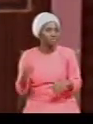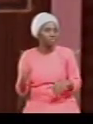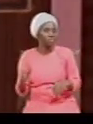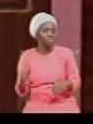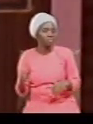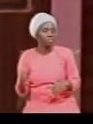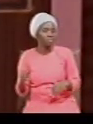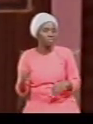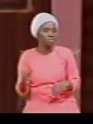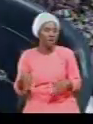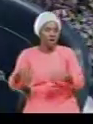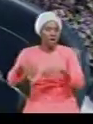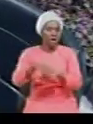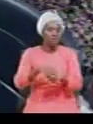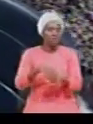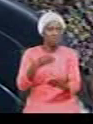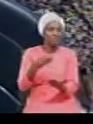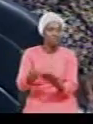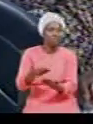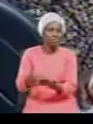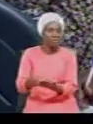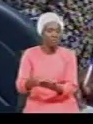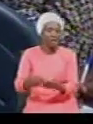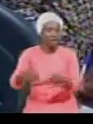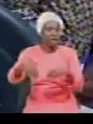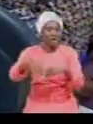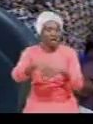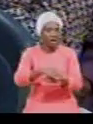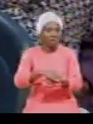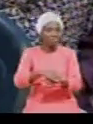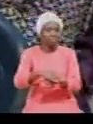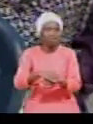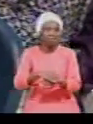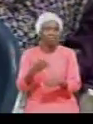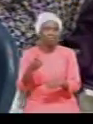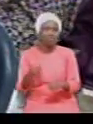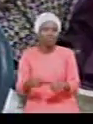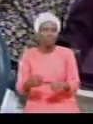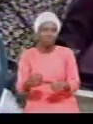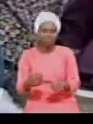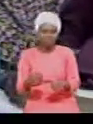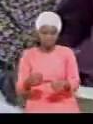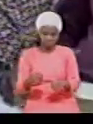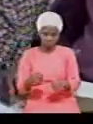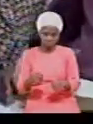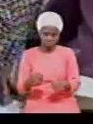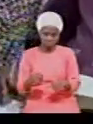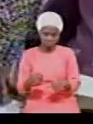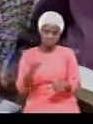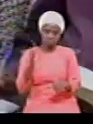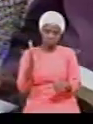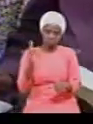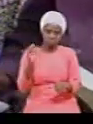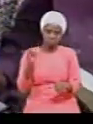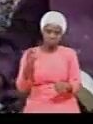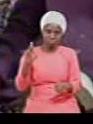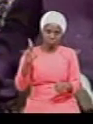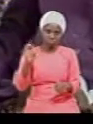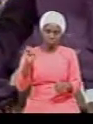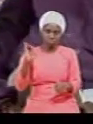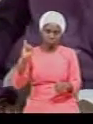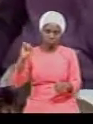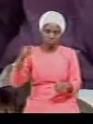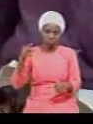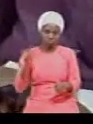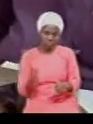above money, above foreign currency, above our national